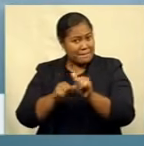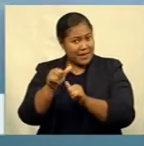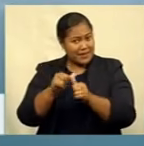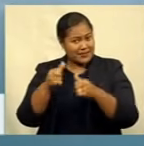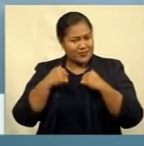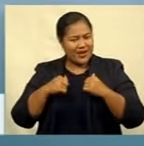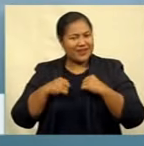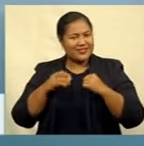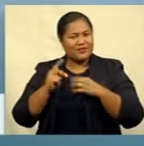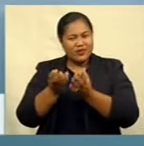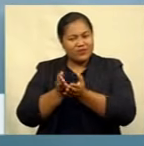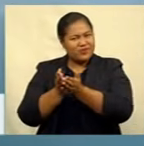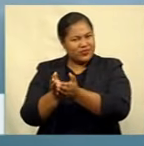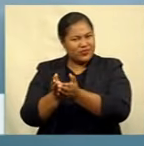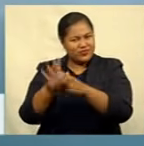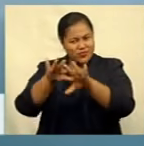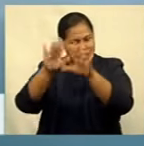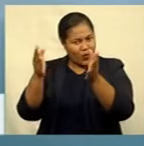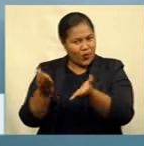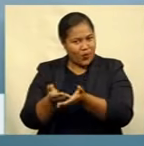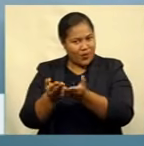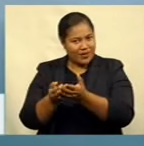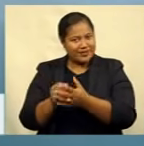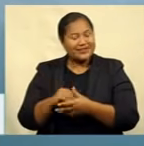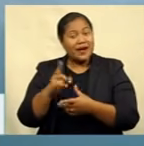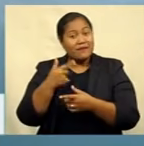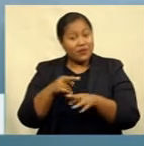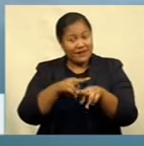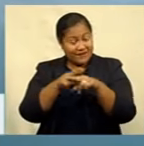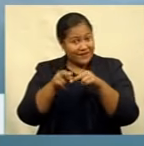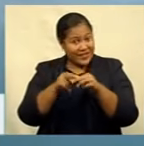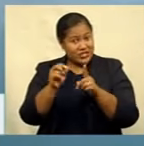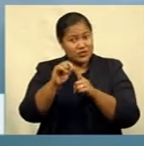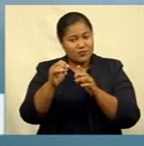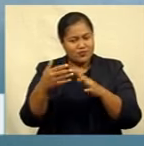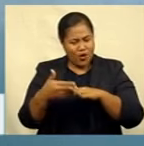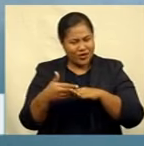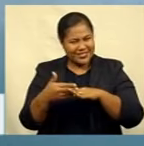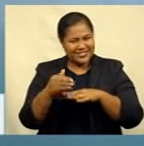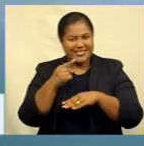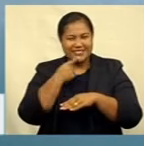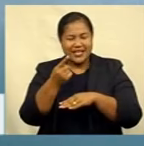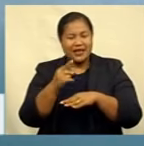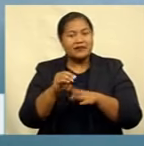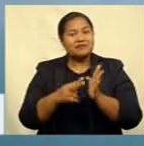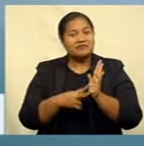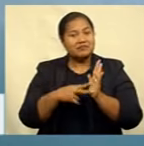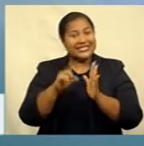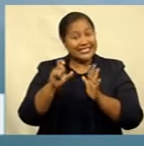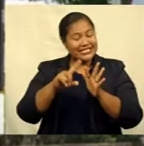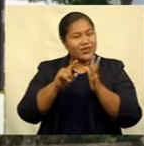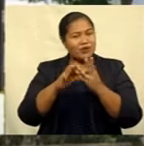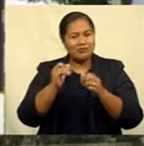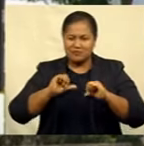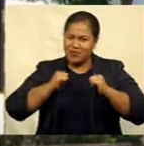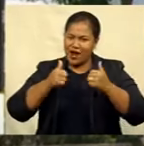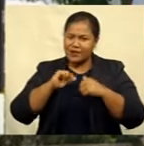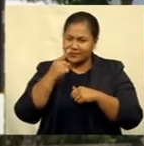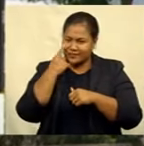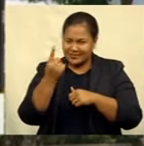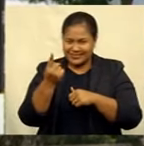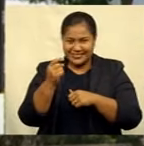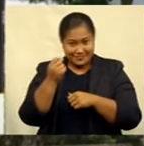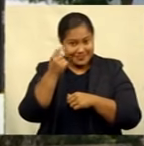cruise sector on a global scale. Fiji Ports Corporation Limited Chief Executive Vijara Piasena says they are proud to be recognized for such